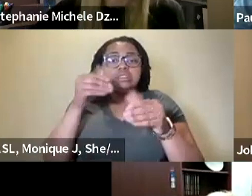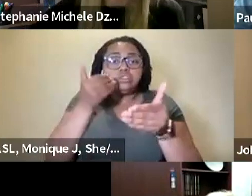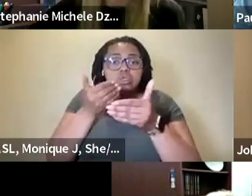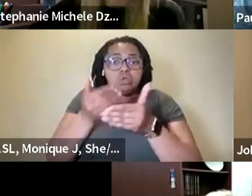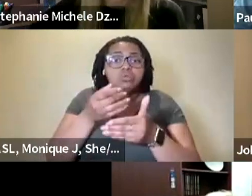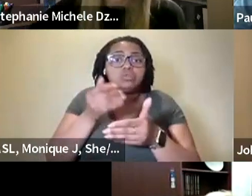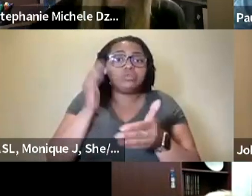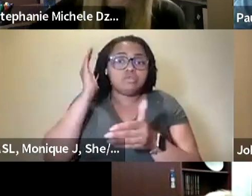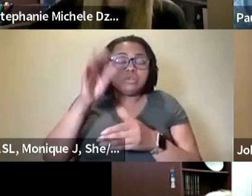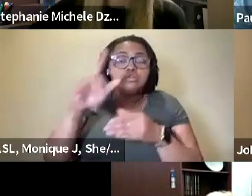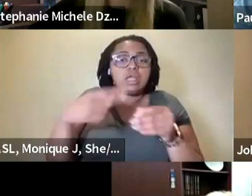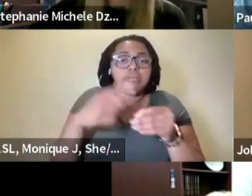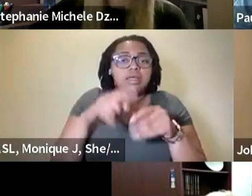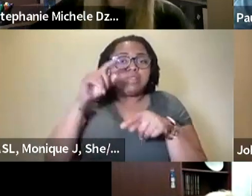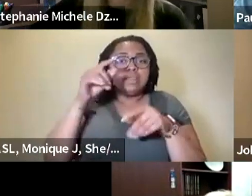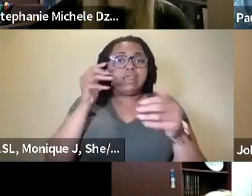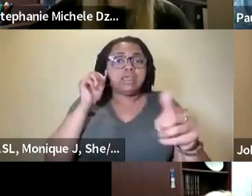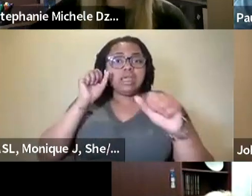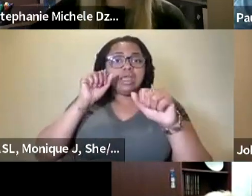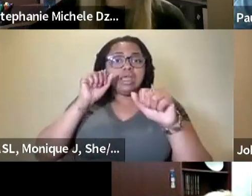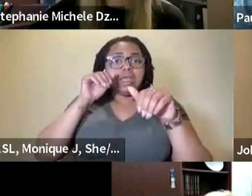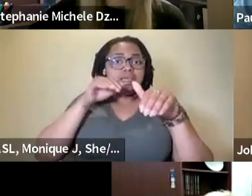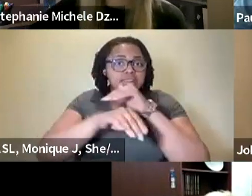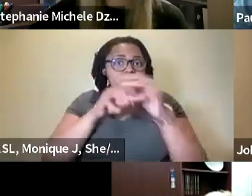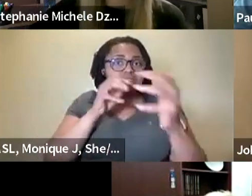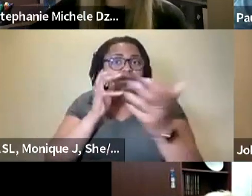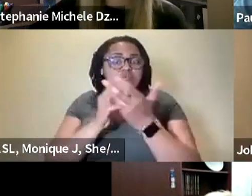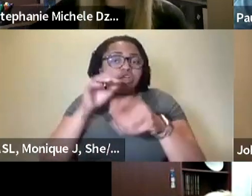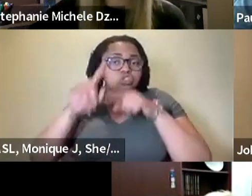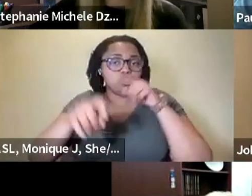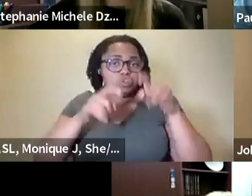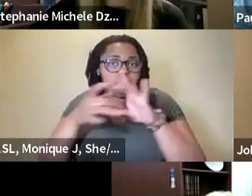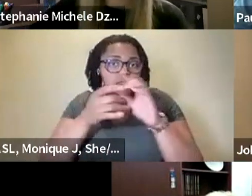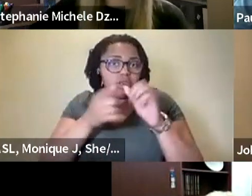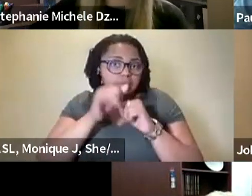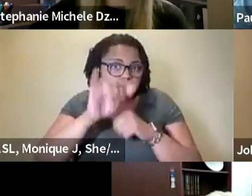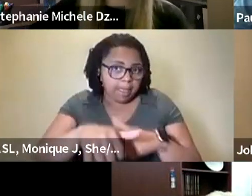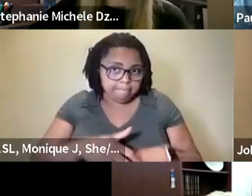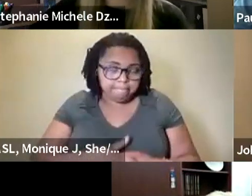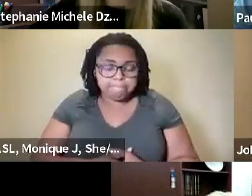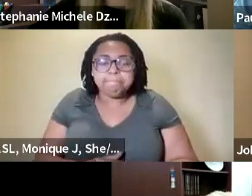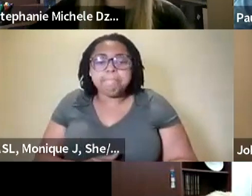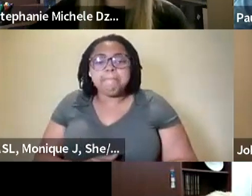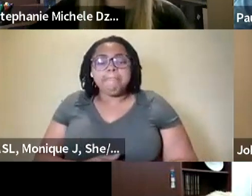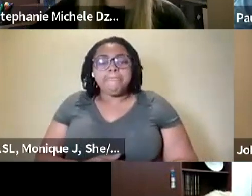about doing the accessibility survey with that.